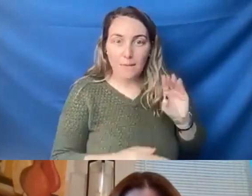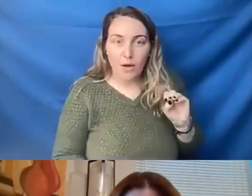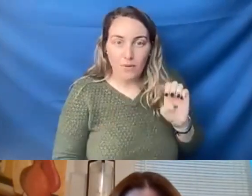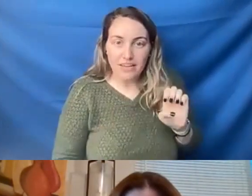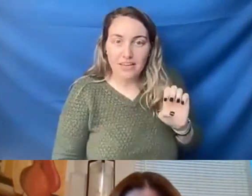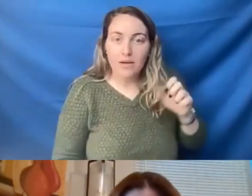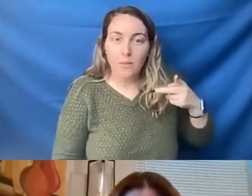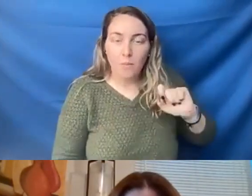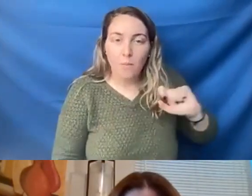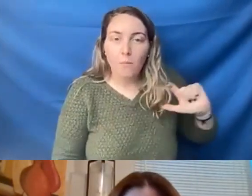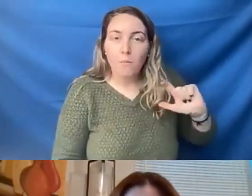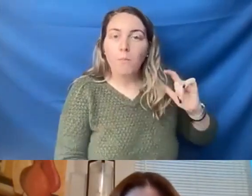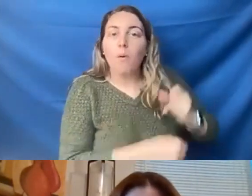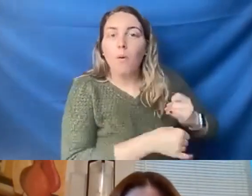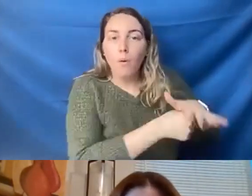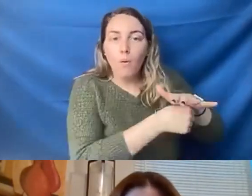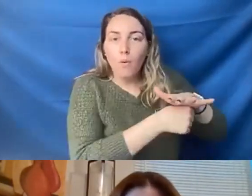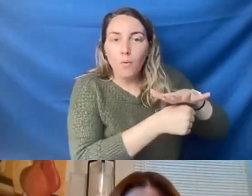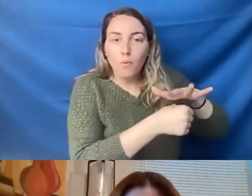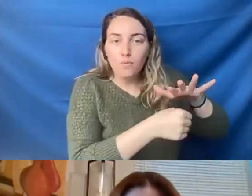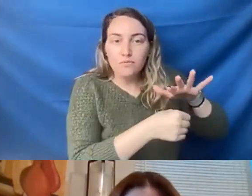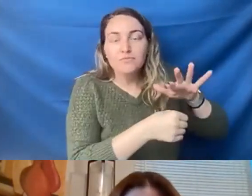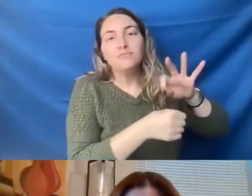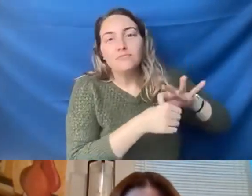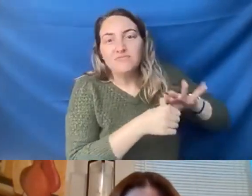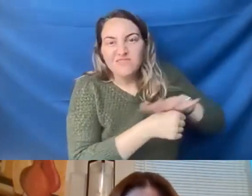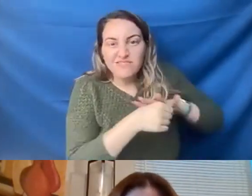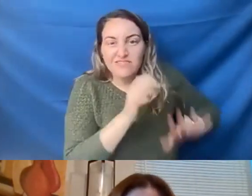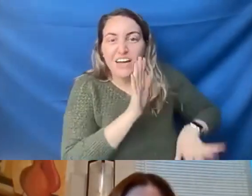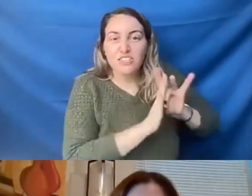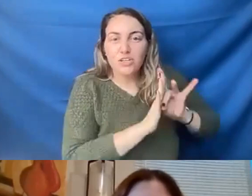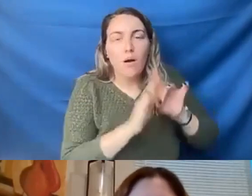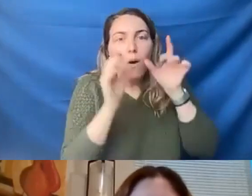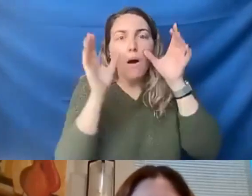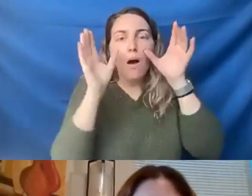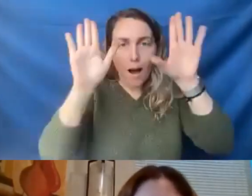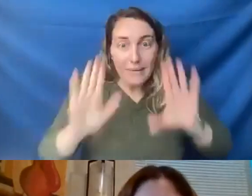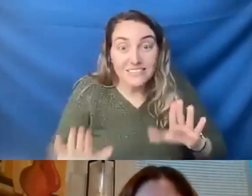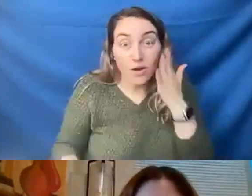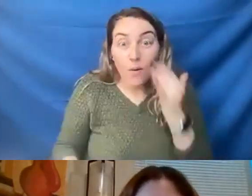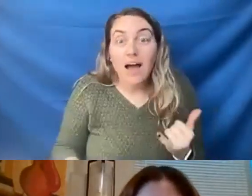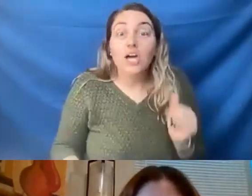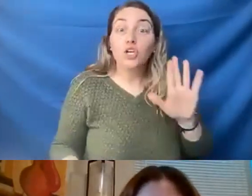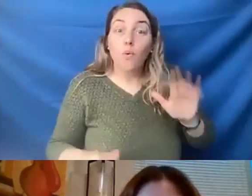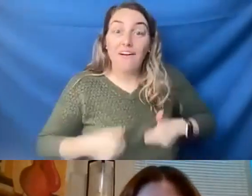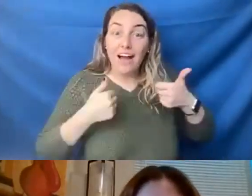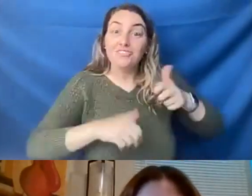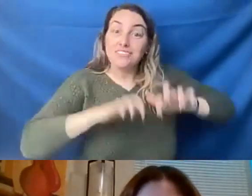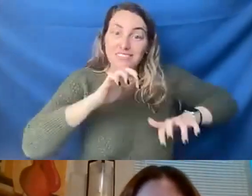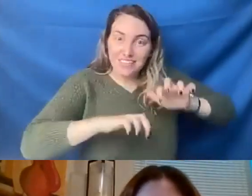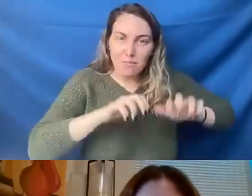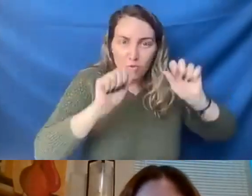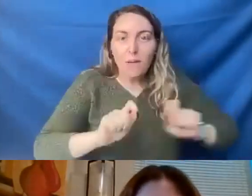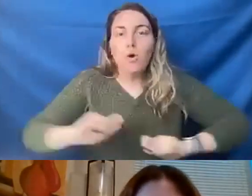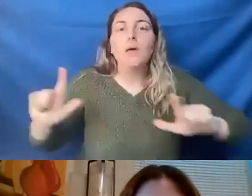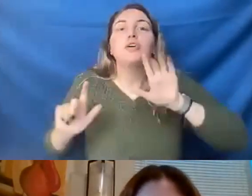an amazing tool because if you put in your address, you can actually view your sample ballot that you will see when you go into the poll site, and it